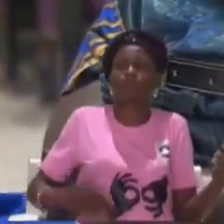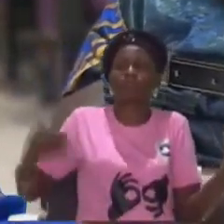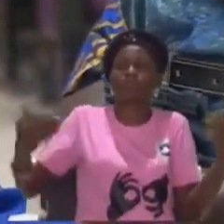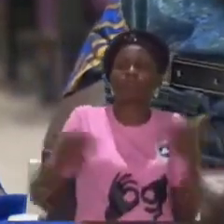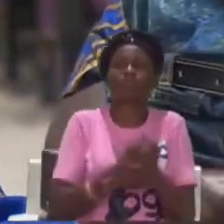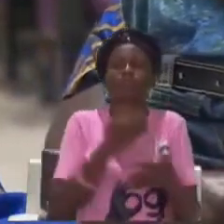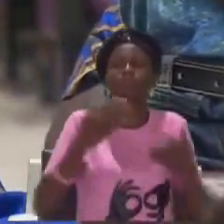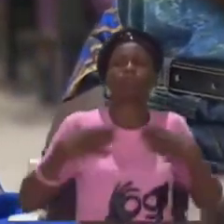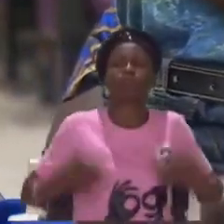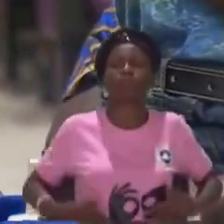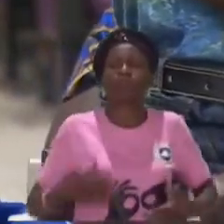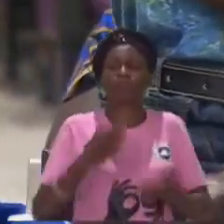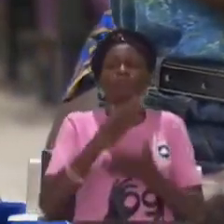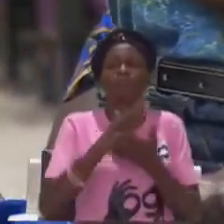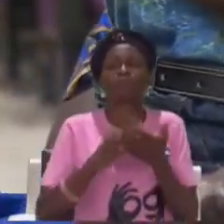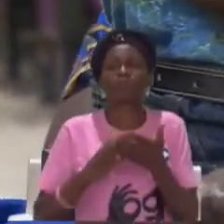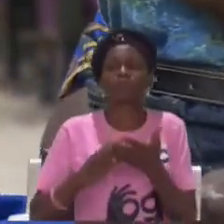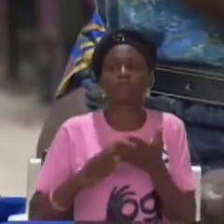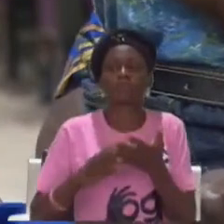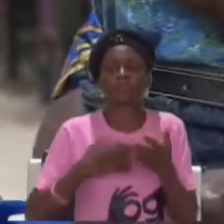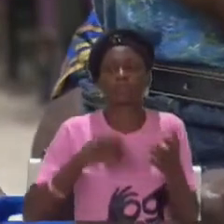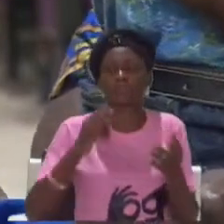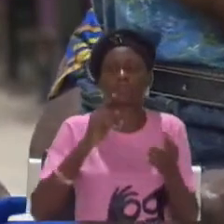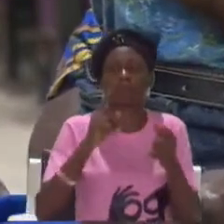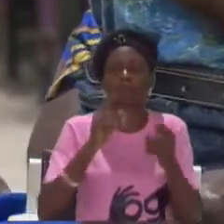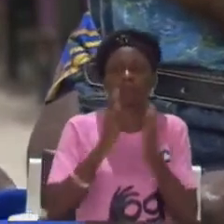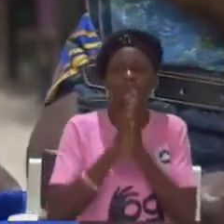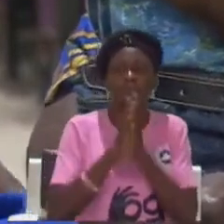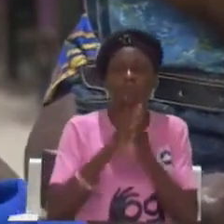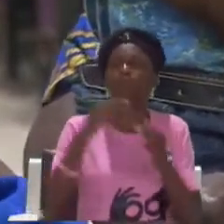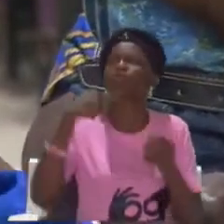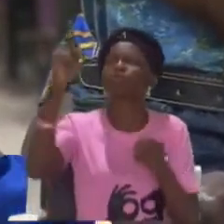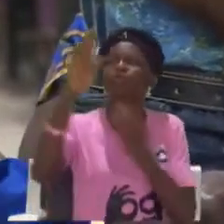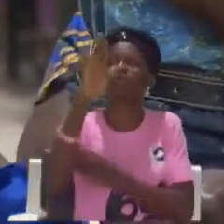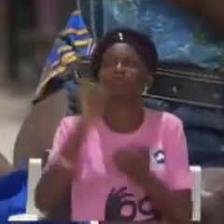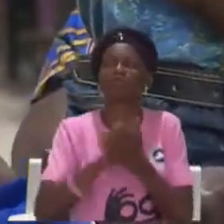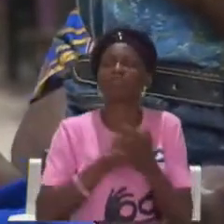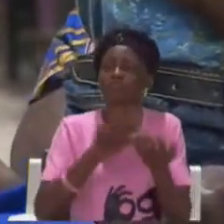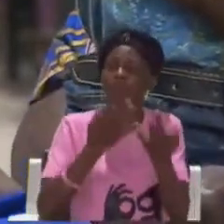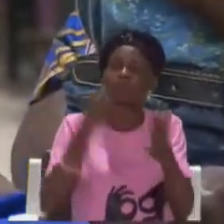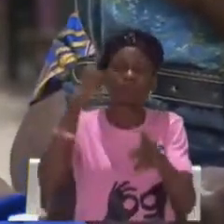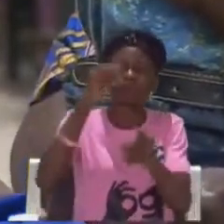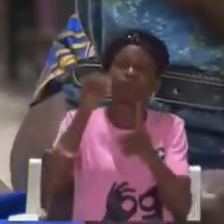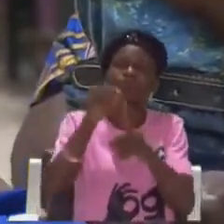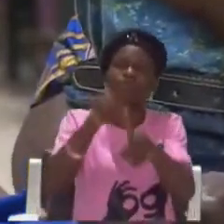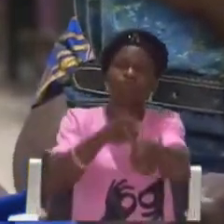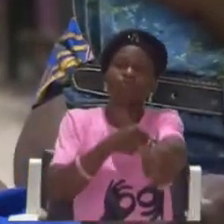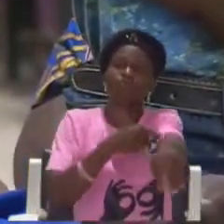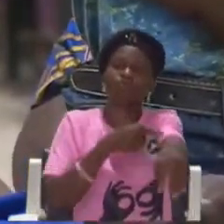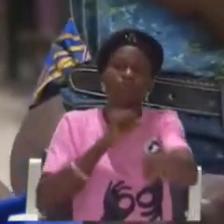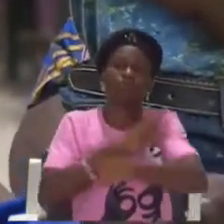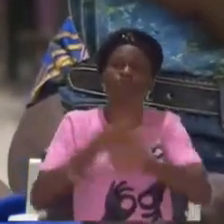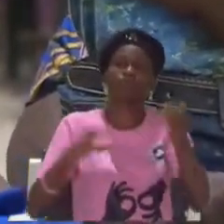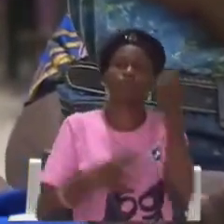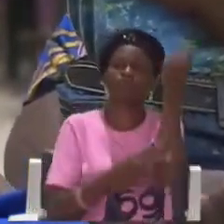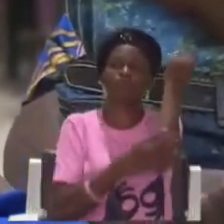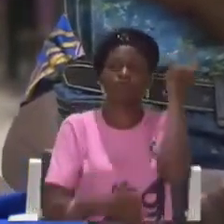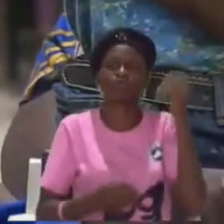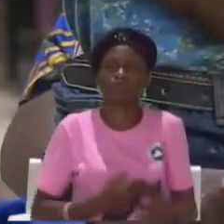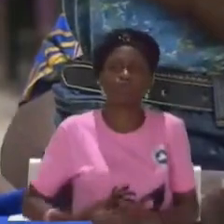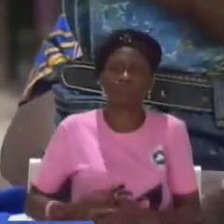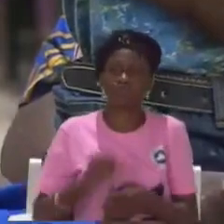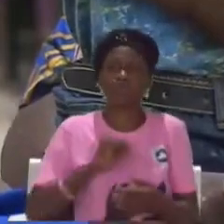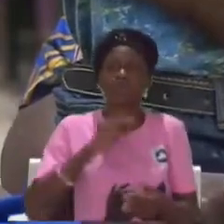body part. And I told God, I've waited for too long. I don't want one baby anymore. I